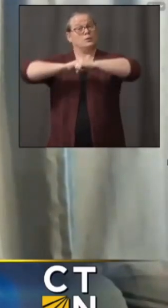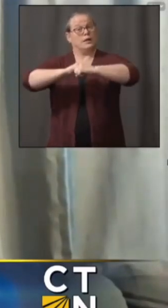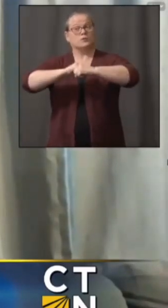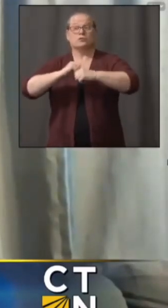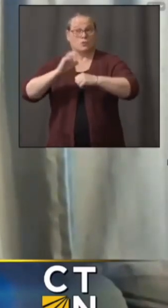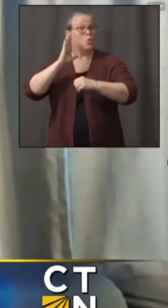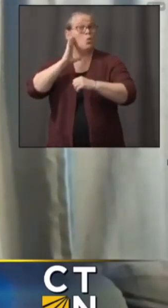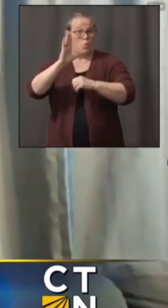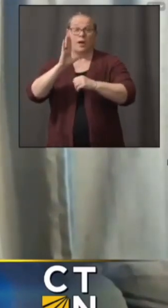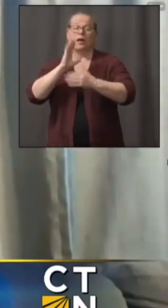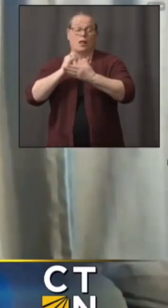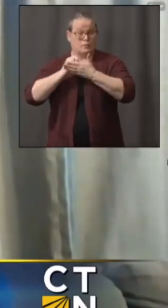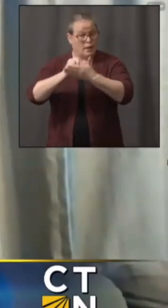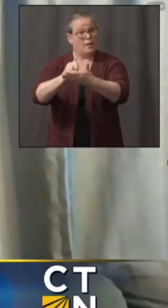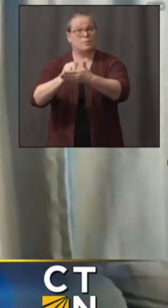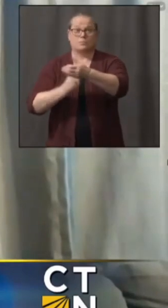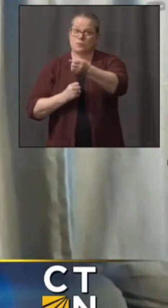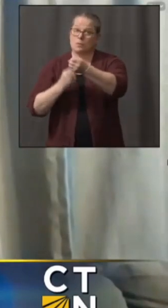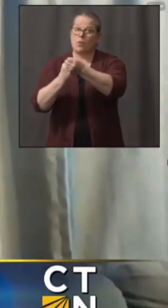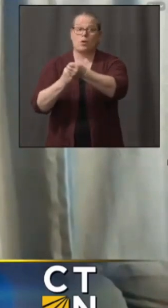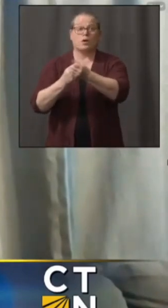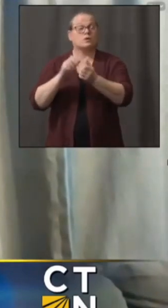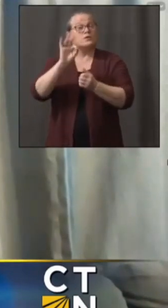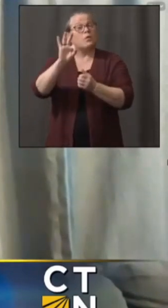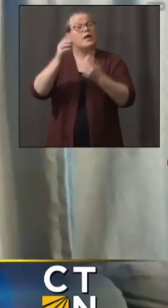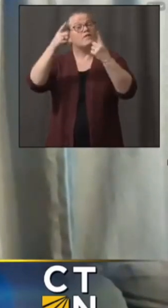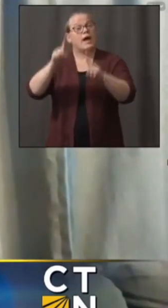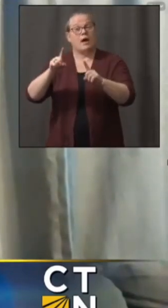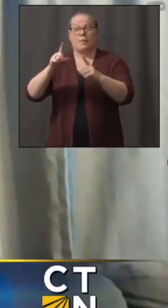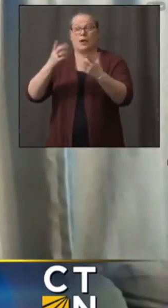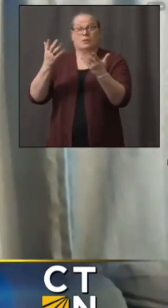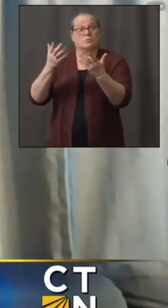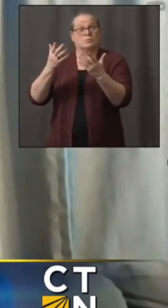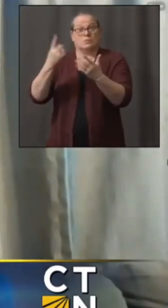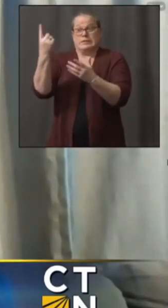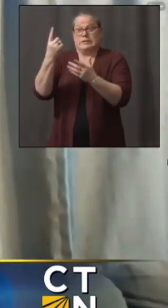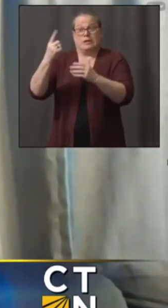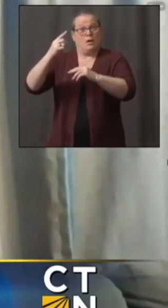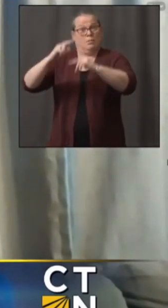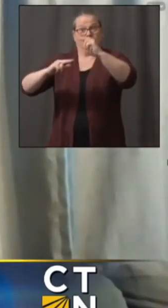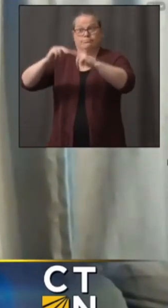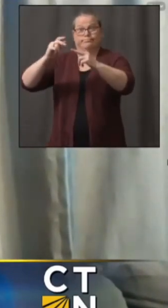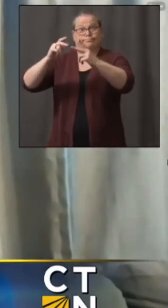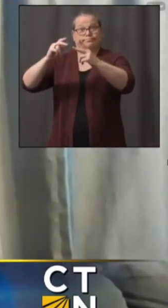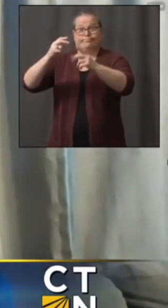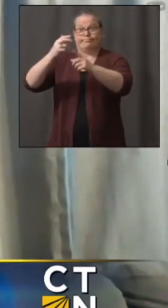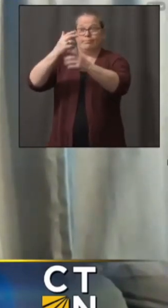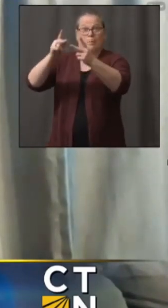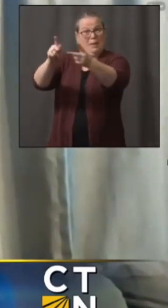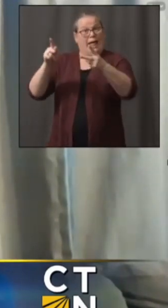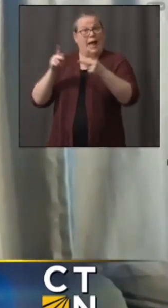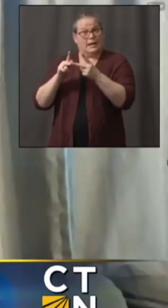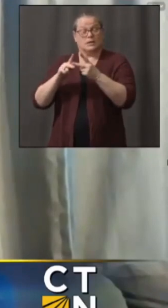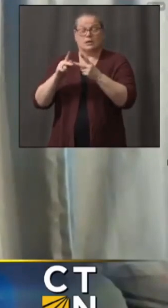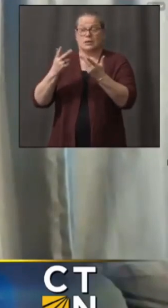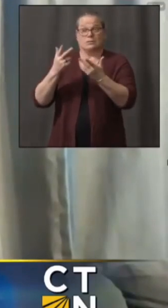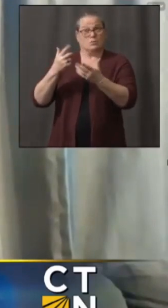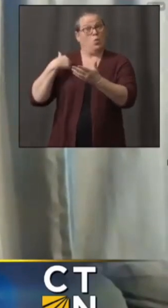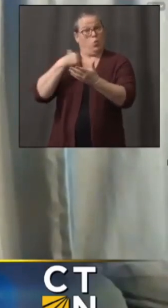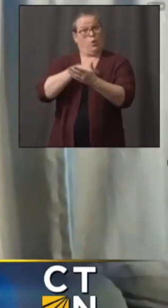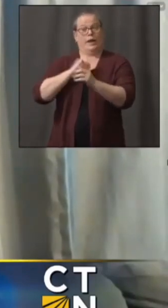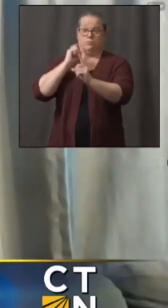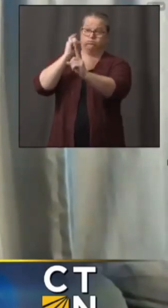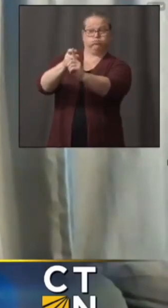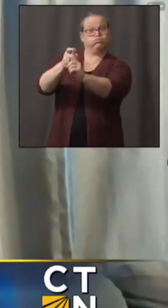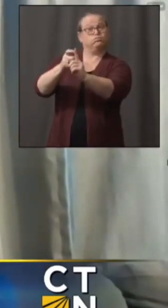and we are giving the right to serve liquor is violating those rules, putting their communities at risk, we really want to be supportive